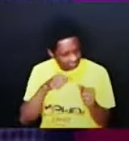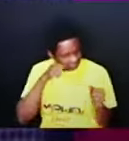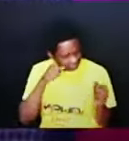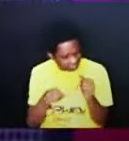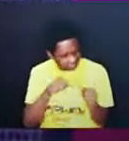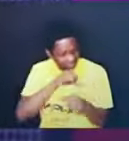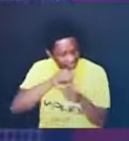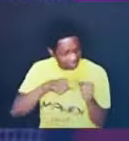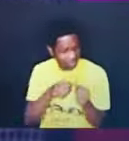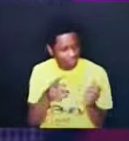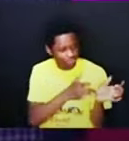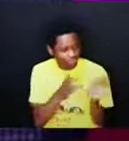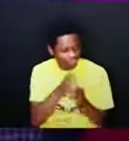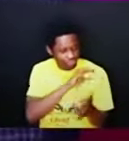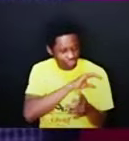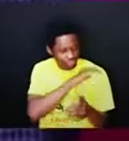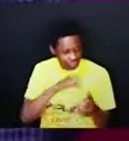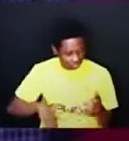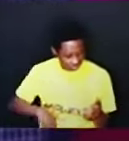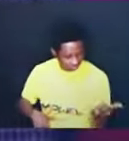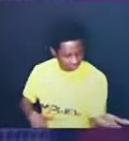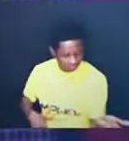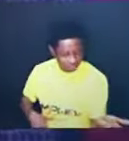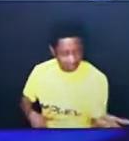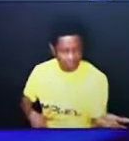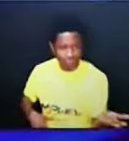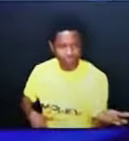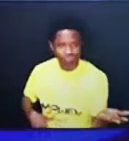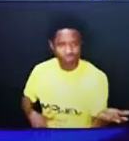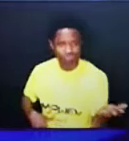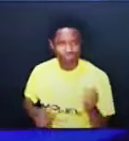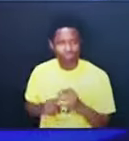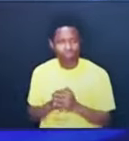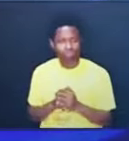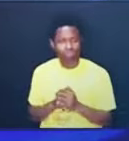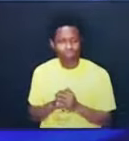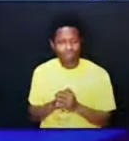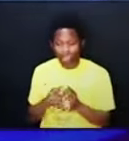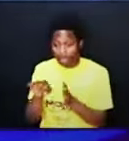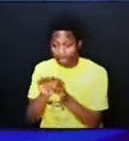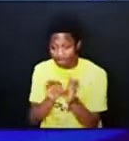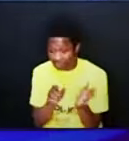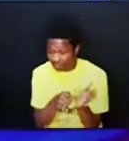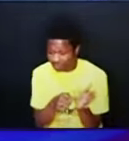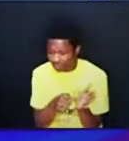Christ. The Bible needs to be read, brothers.